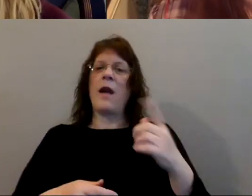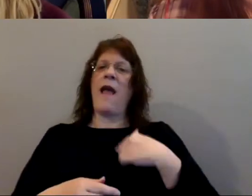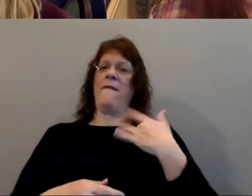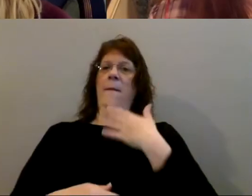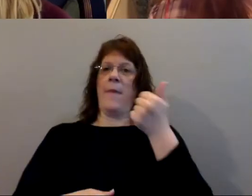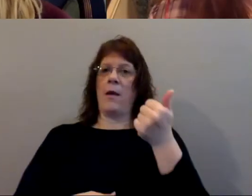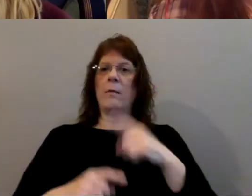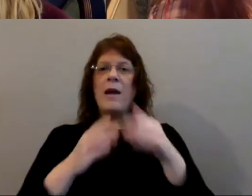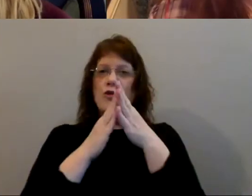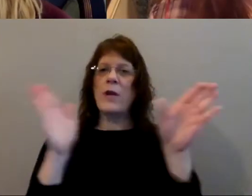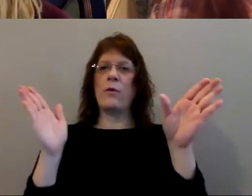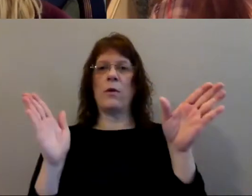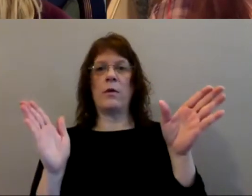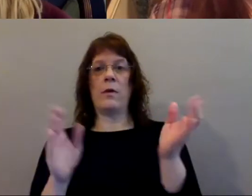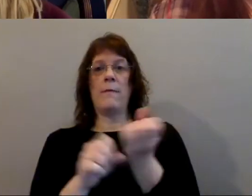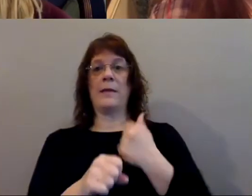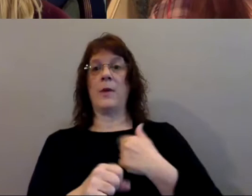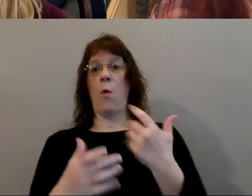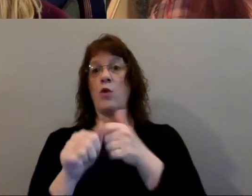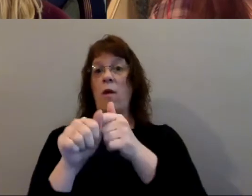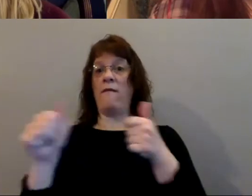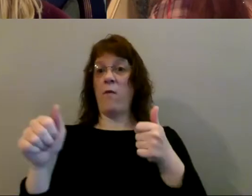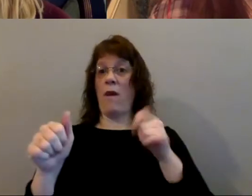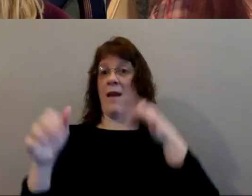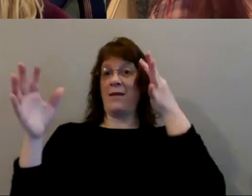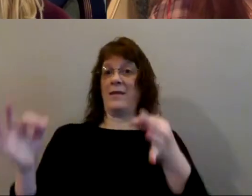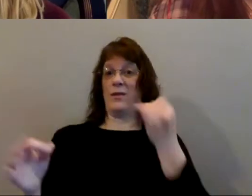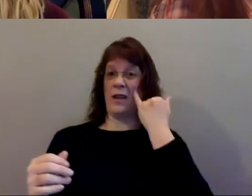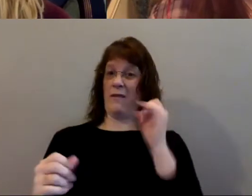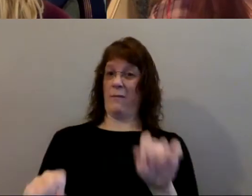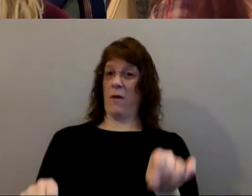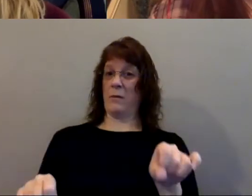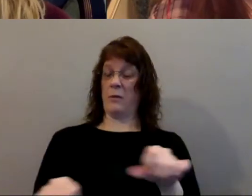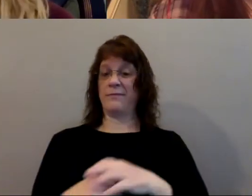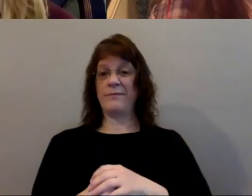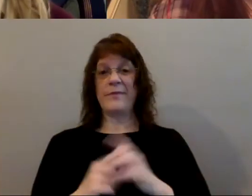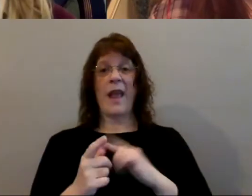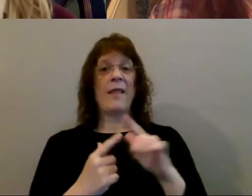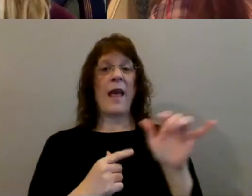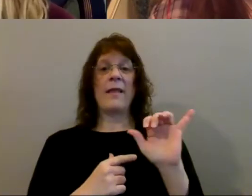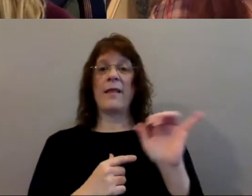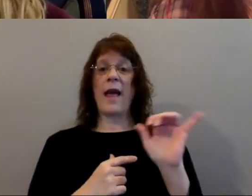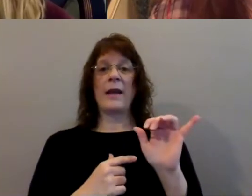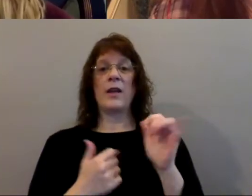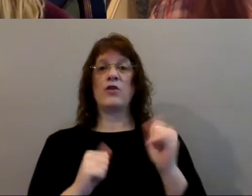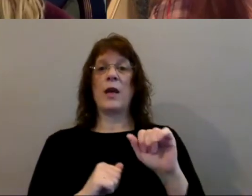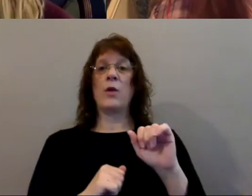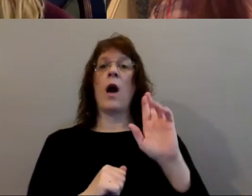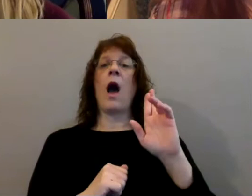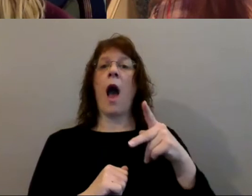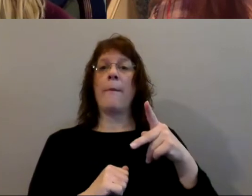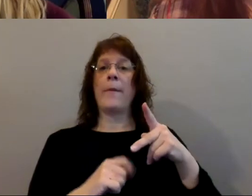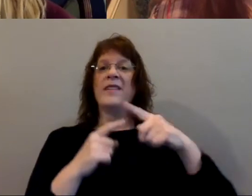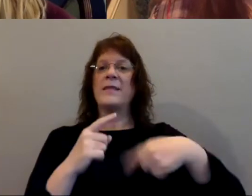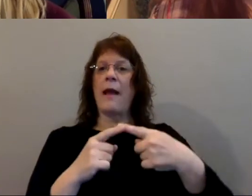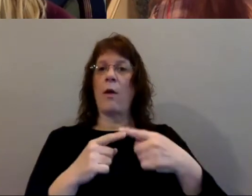in general, it just made me want to avoid the decision if I can. And then do like upcycling of clothes that I already have and stuff like